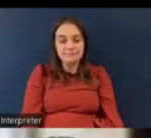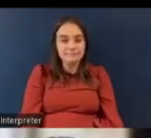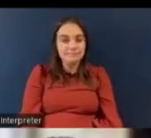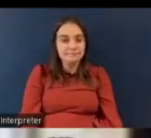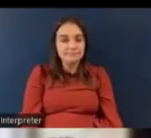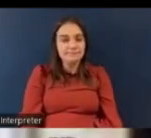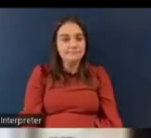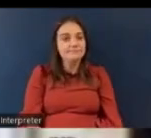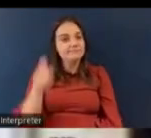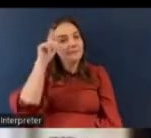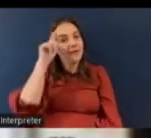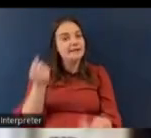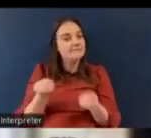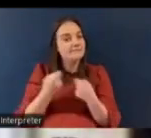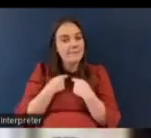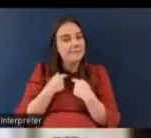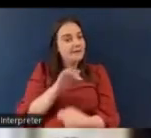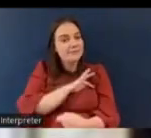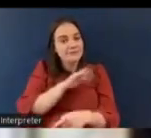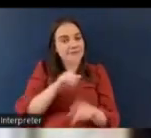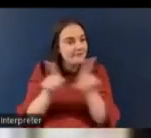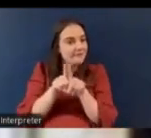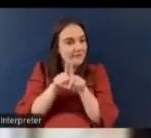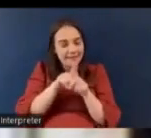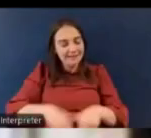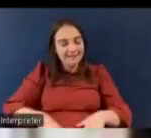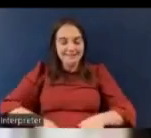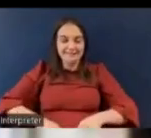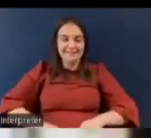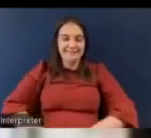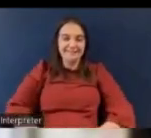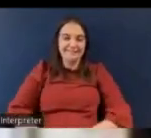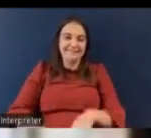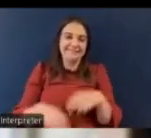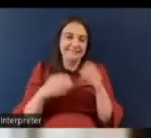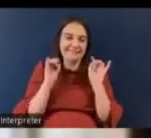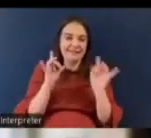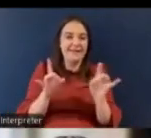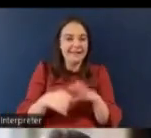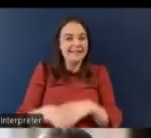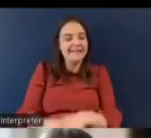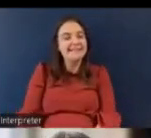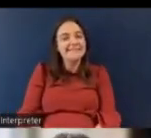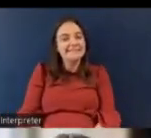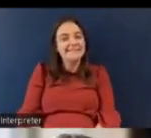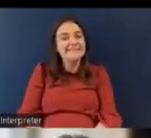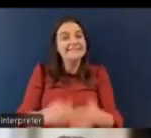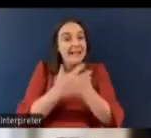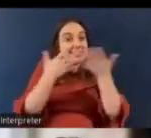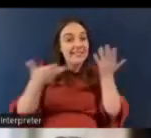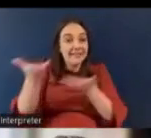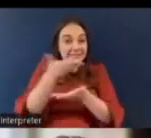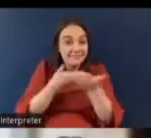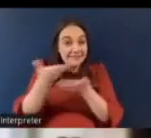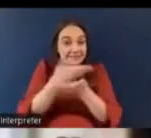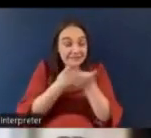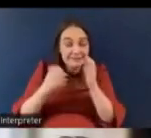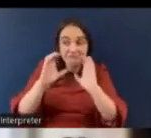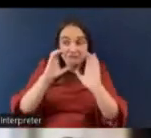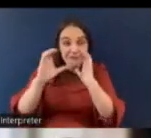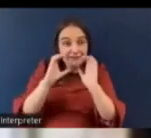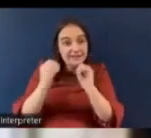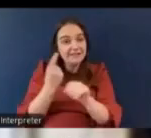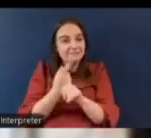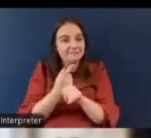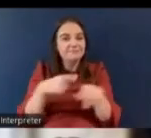I think you may have nominated yourself. Okay. Okay. Well, yeah, we did have lots of conversation, I suppose, and